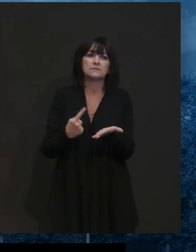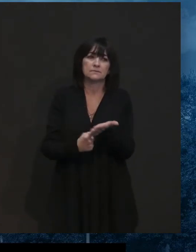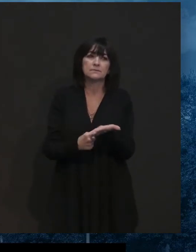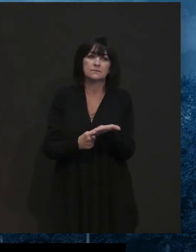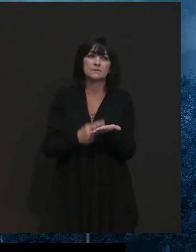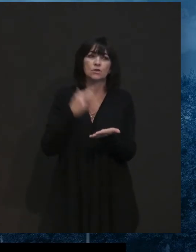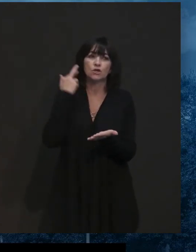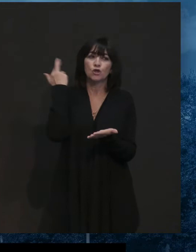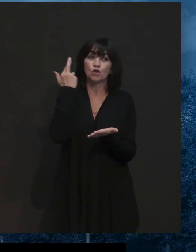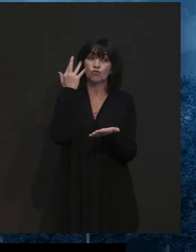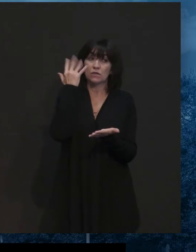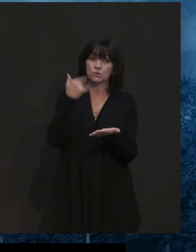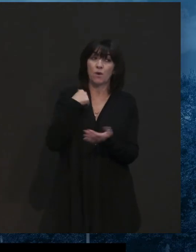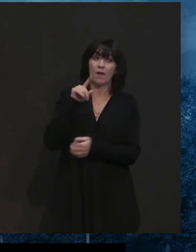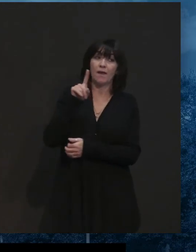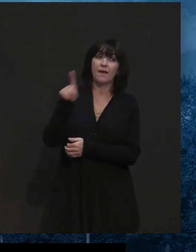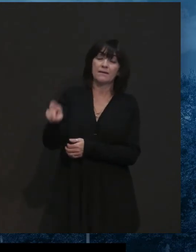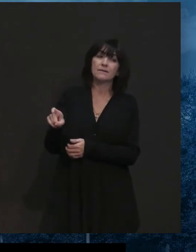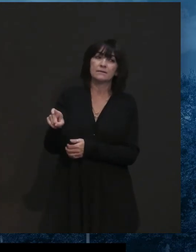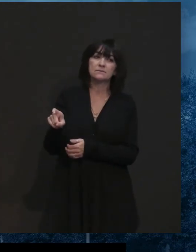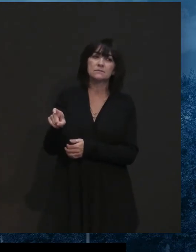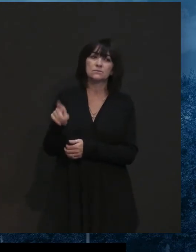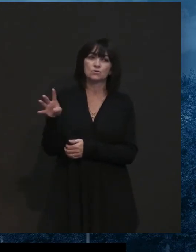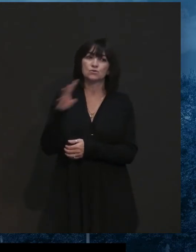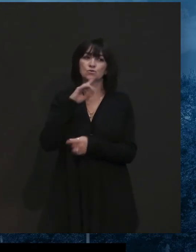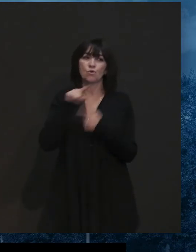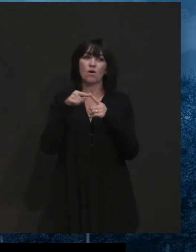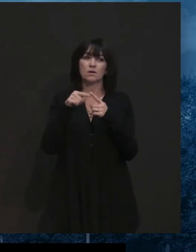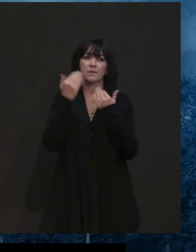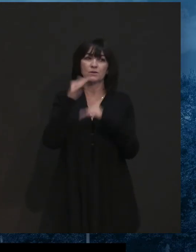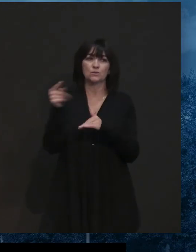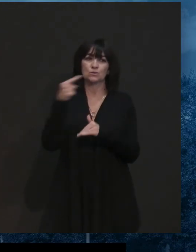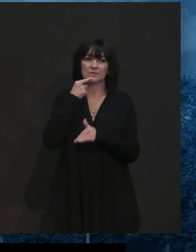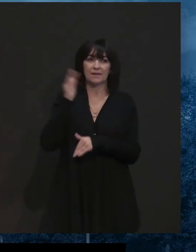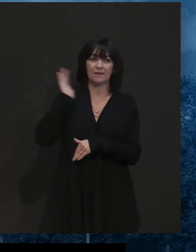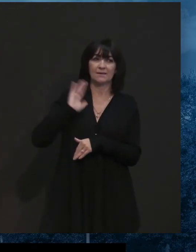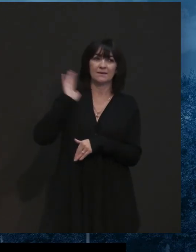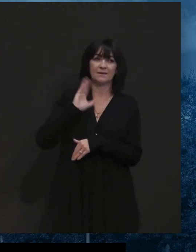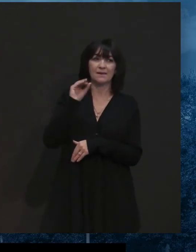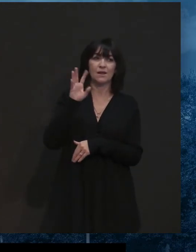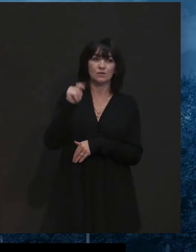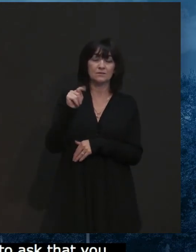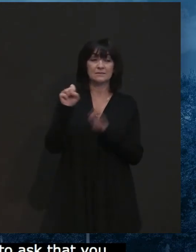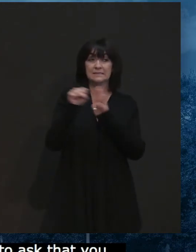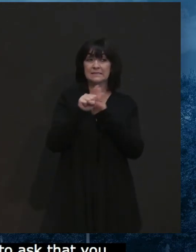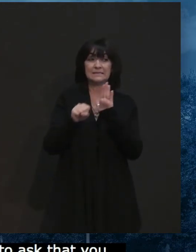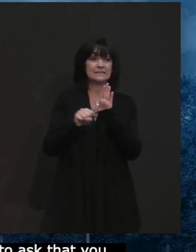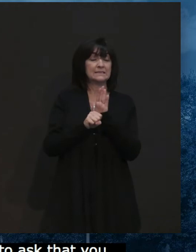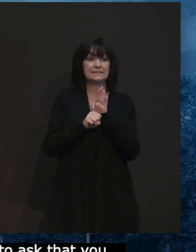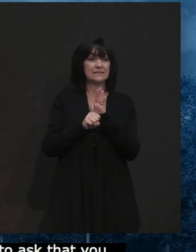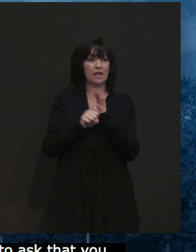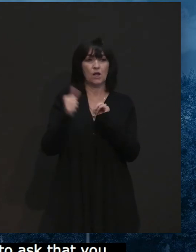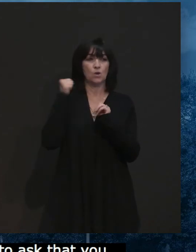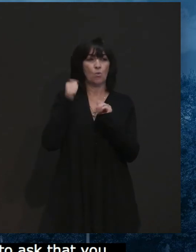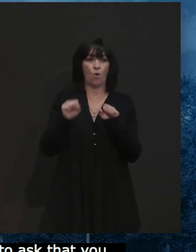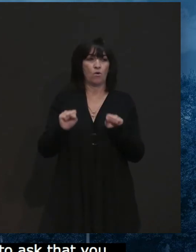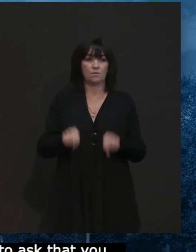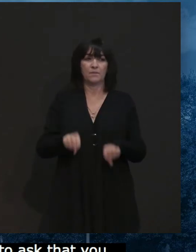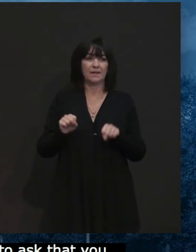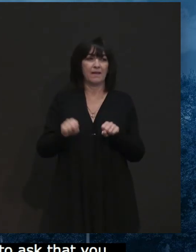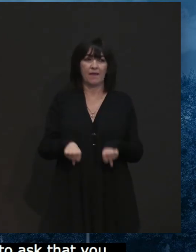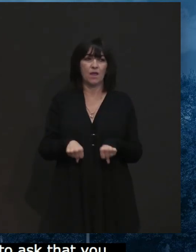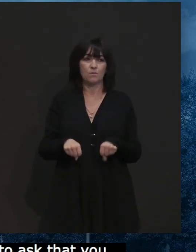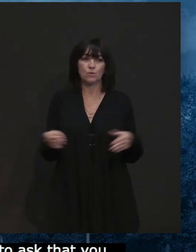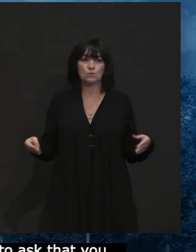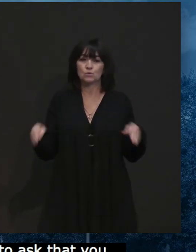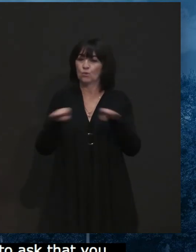of restrictions, the reason that I'm asking that is because you said back in October that the state isn't going to be able to do a shutdown similar to the one that we